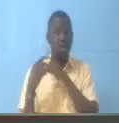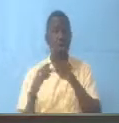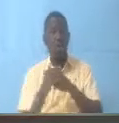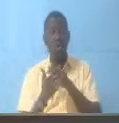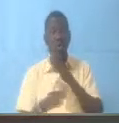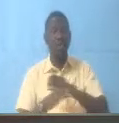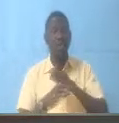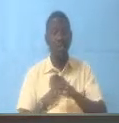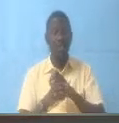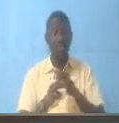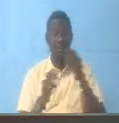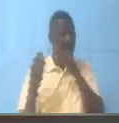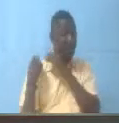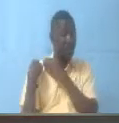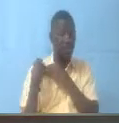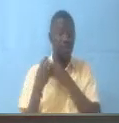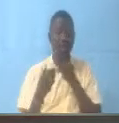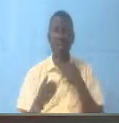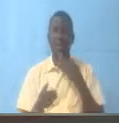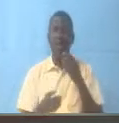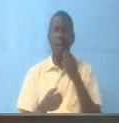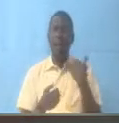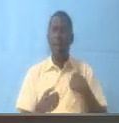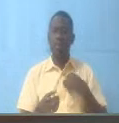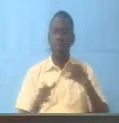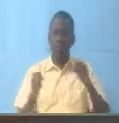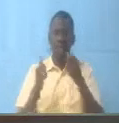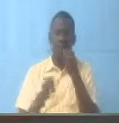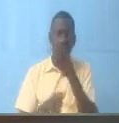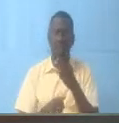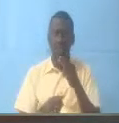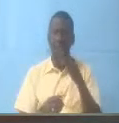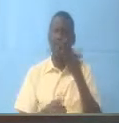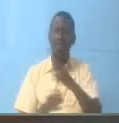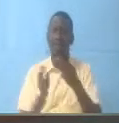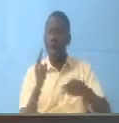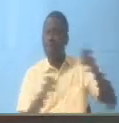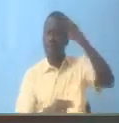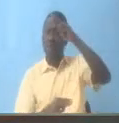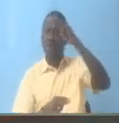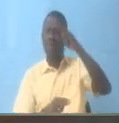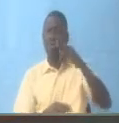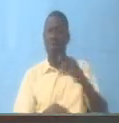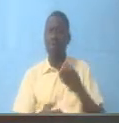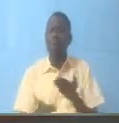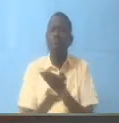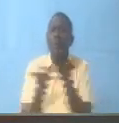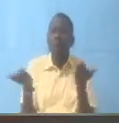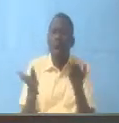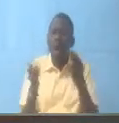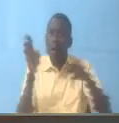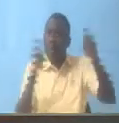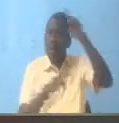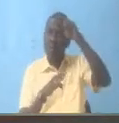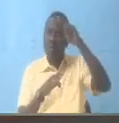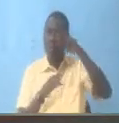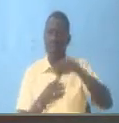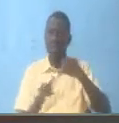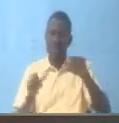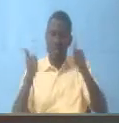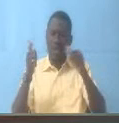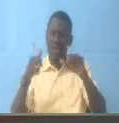above, where is above? You know, we can start thinking, there'll be a lot of conjecture,